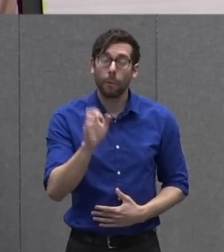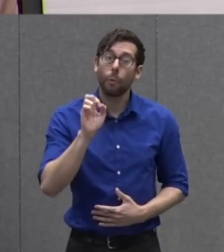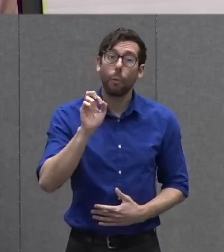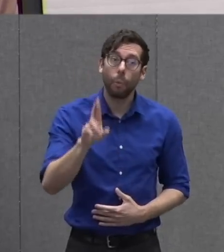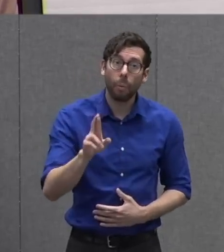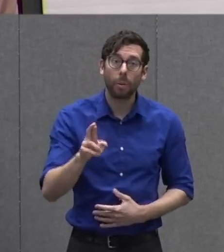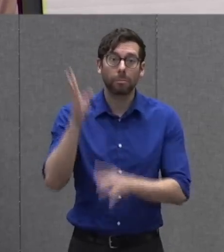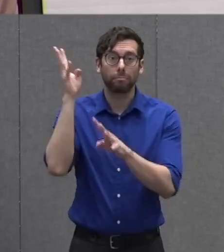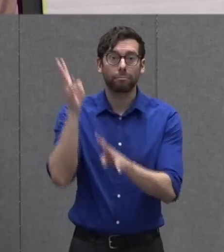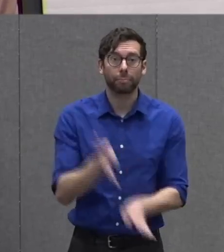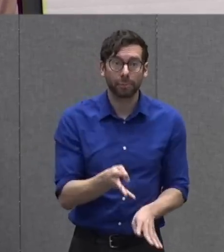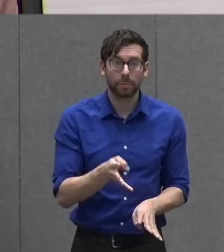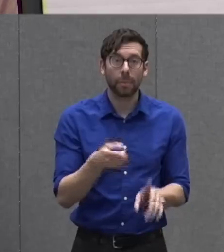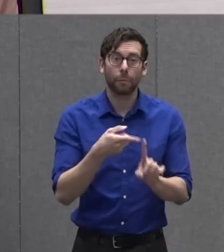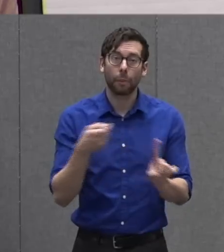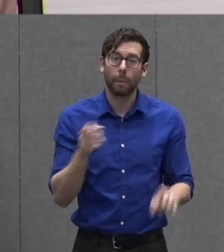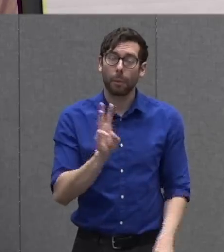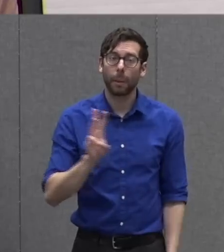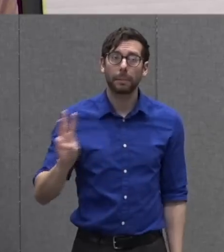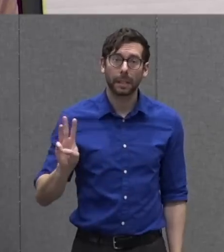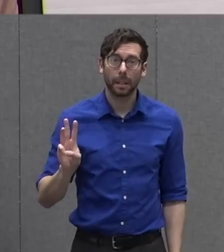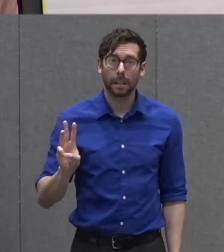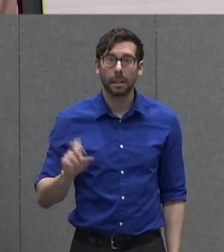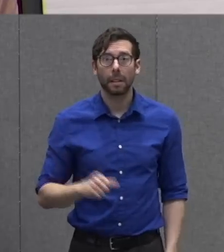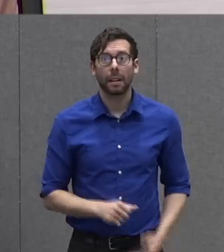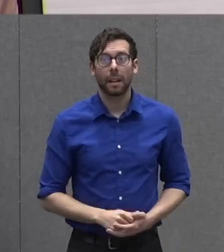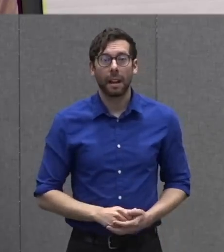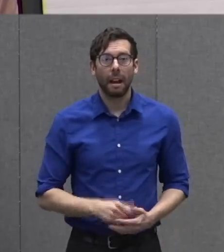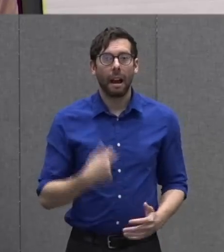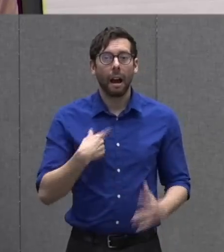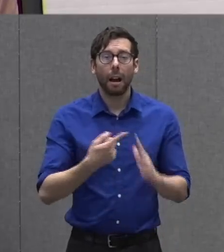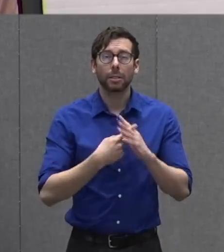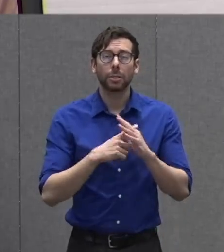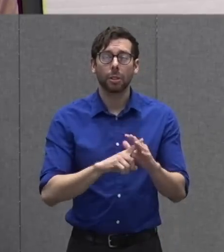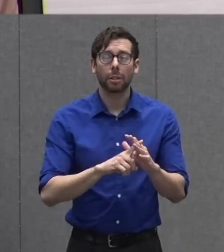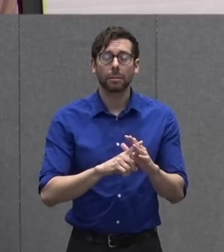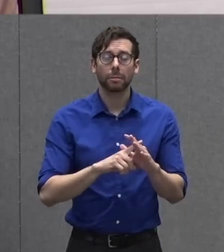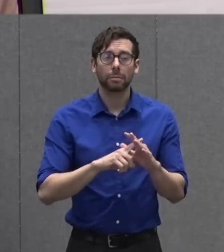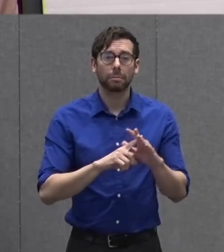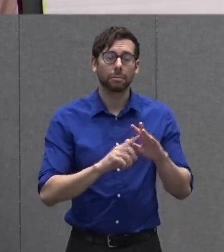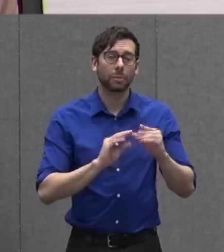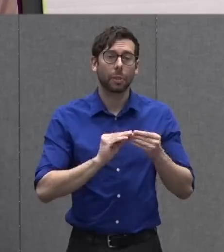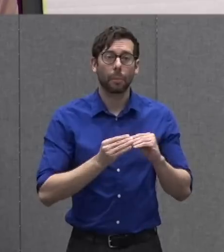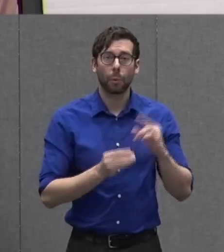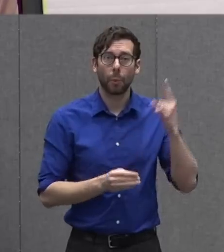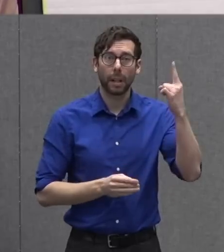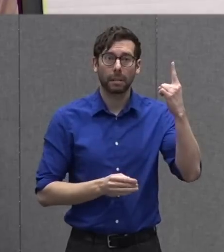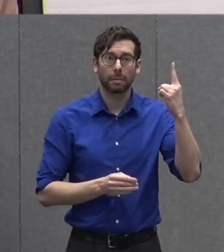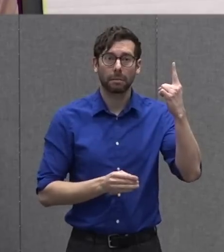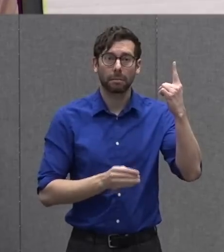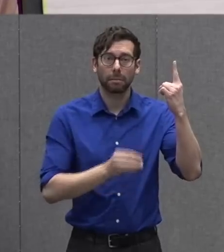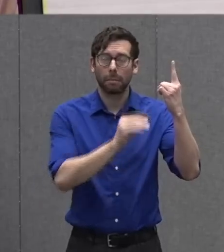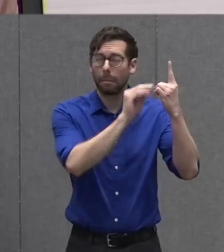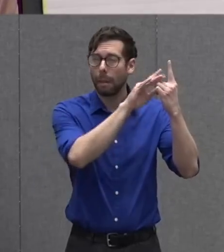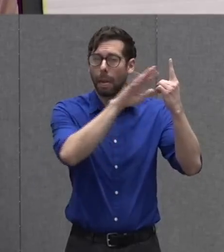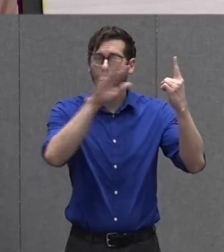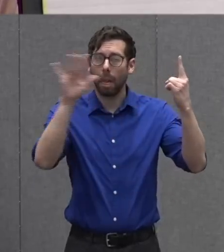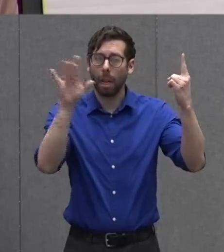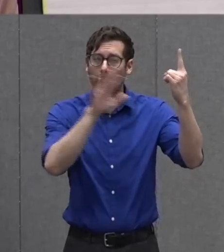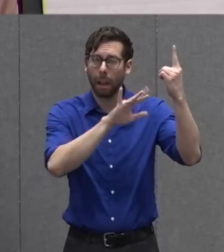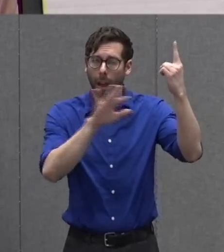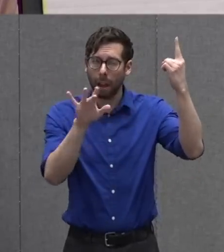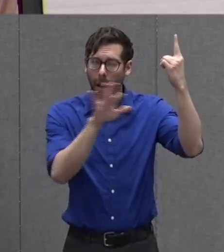too. I started with number 1, and I went all the way down to number